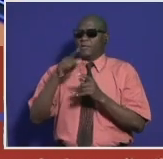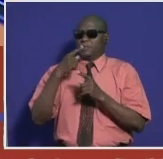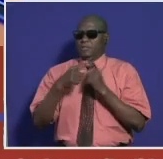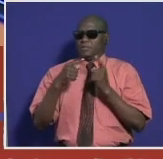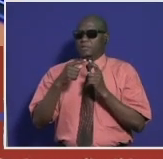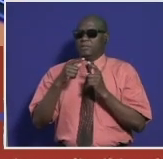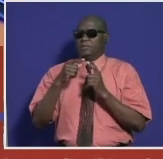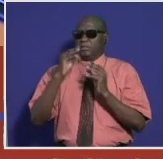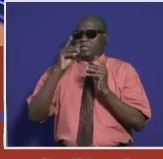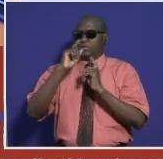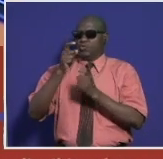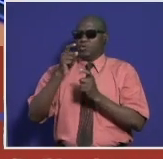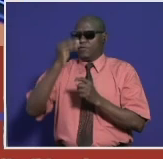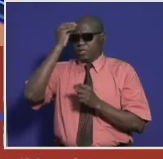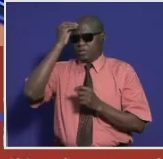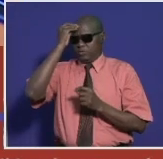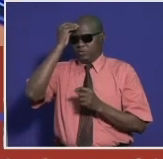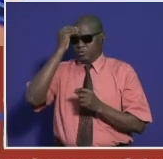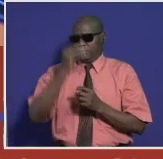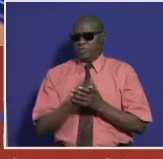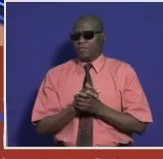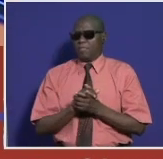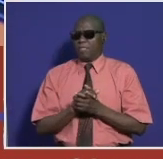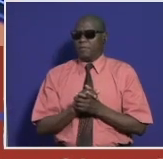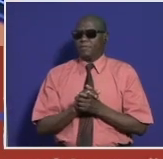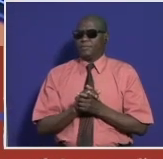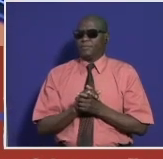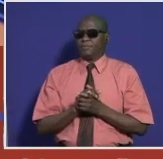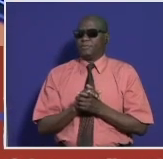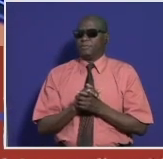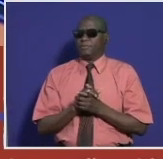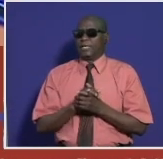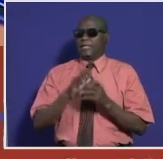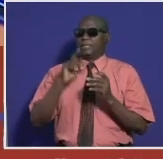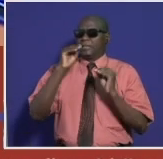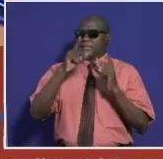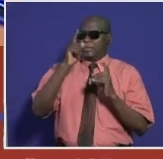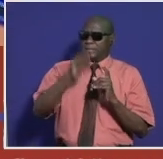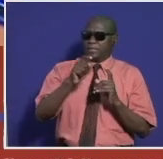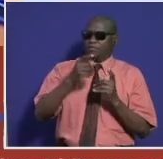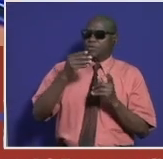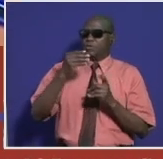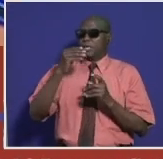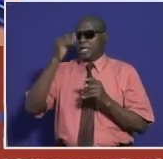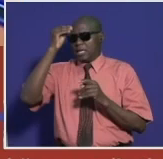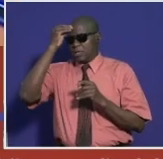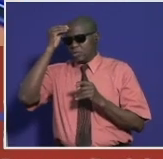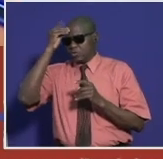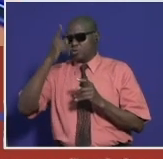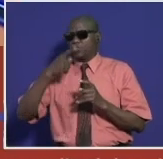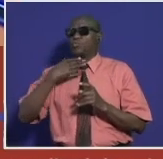the education. Sorry, the teachers we need for the education we want, the global imperative to reverse the teacher